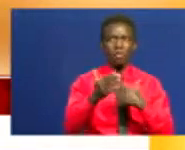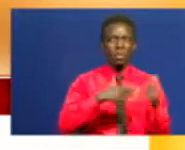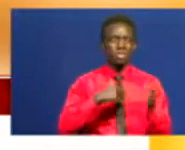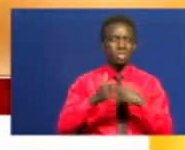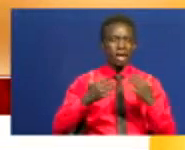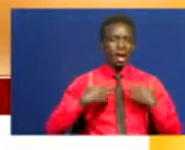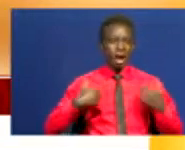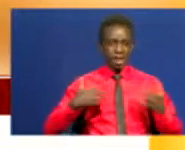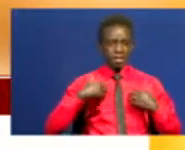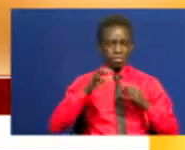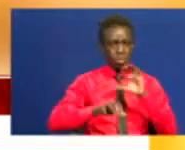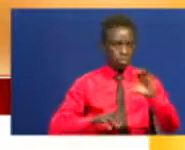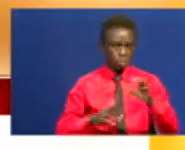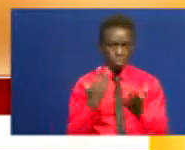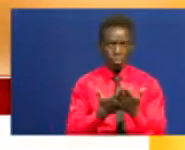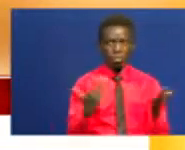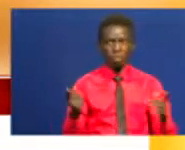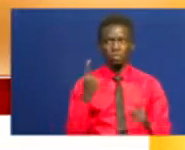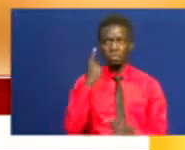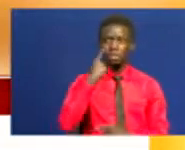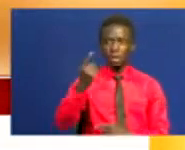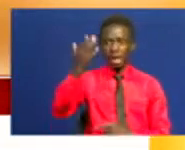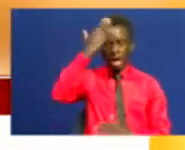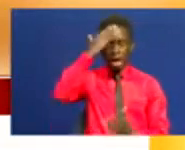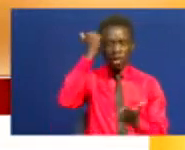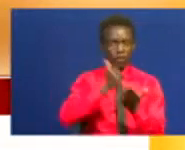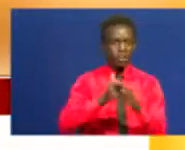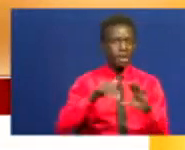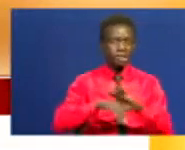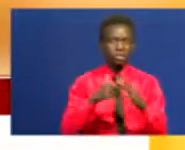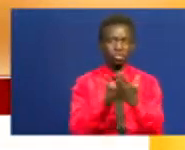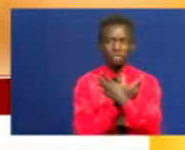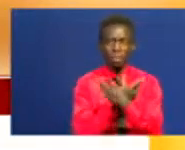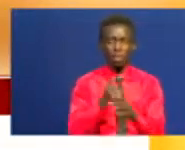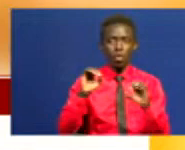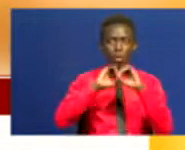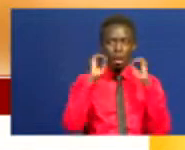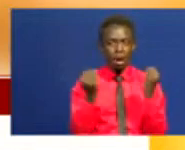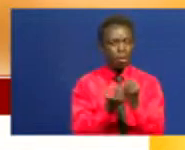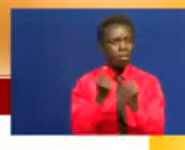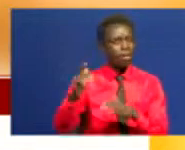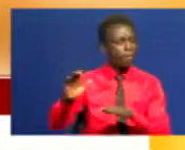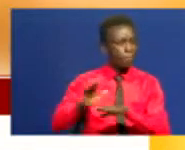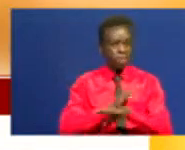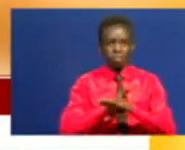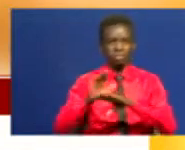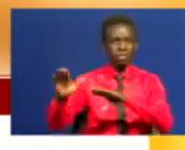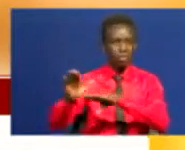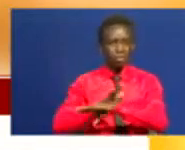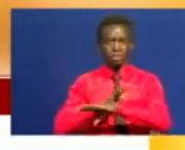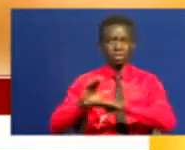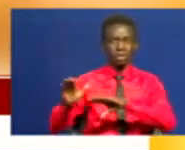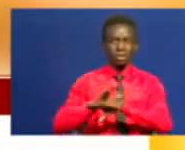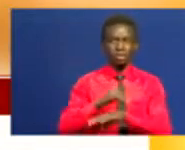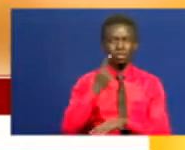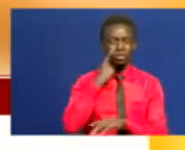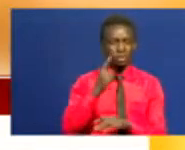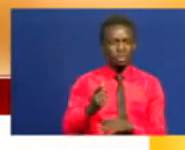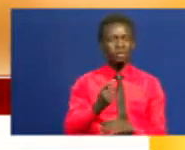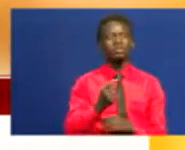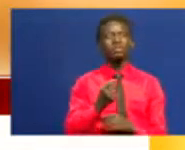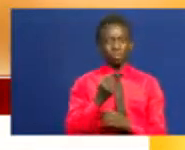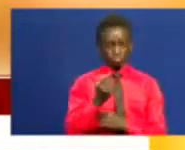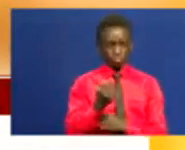the United Nations headquarters in the city of Bonn, Germany, the organization has been busy the whole week dishing out hot dogs made from meat